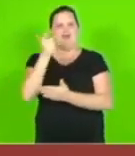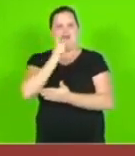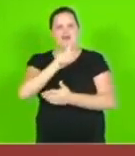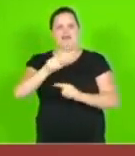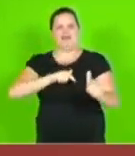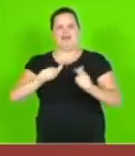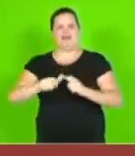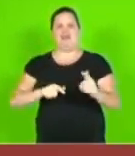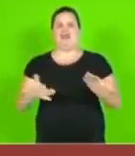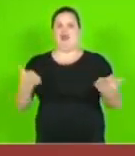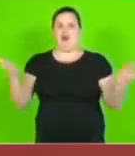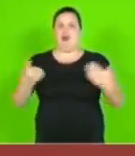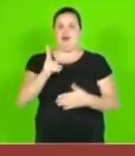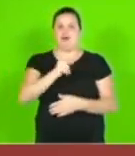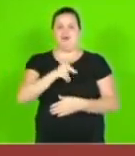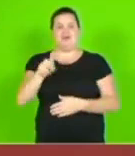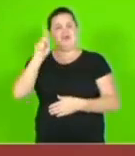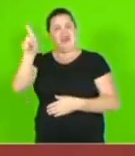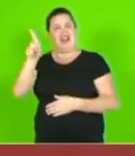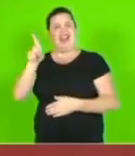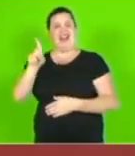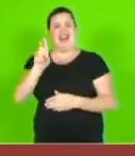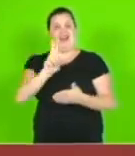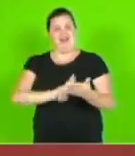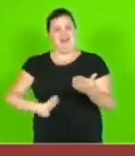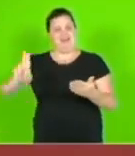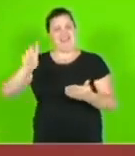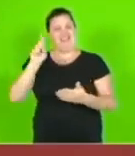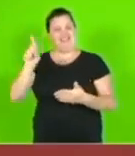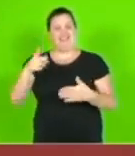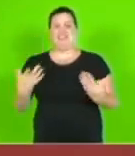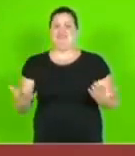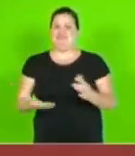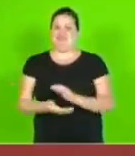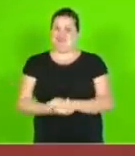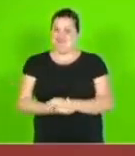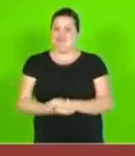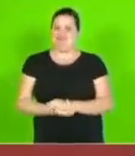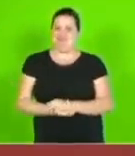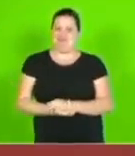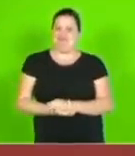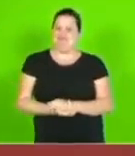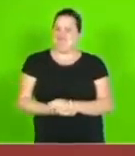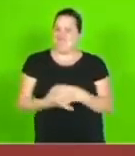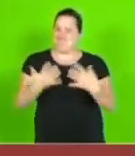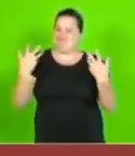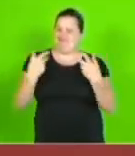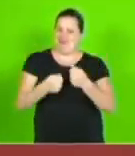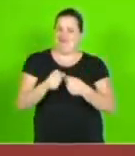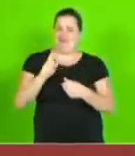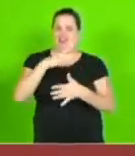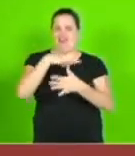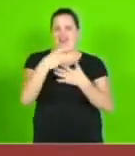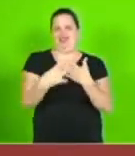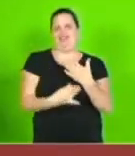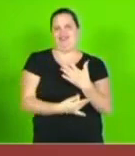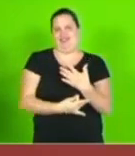I'm from the Maranatha Christian Church. I believe in God. And right away she gave him the papers,